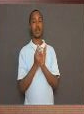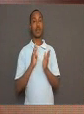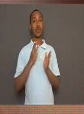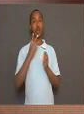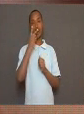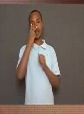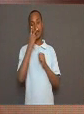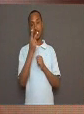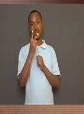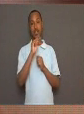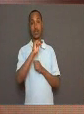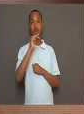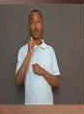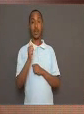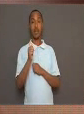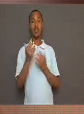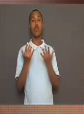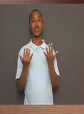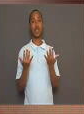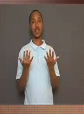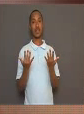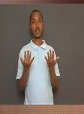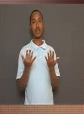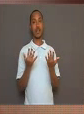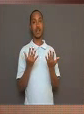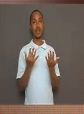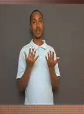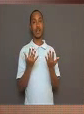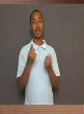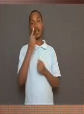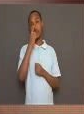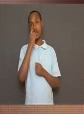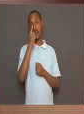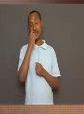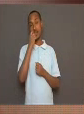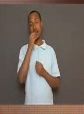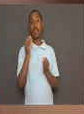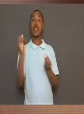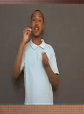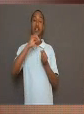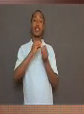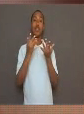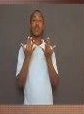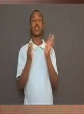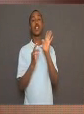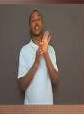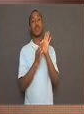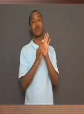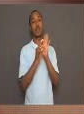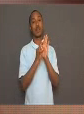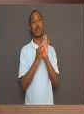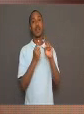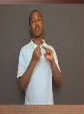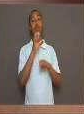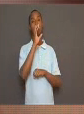that sodium is being oxidized and will thus experience an increase in oxidation number